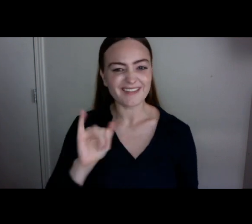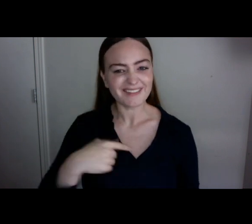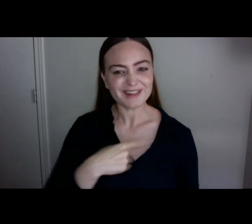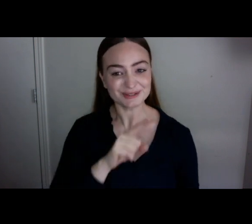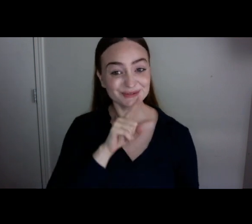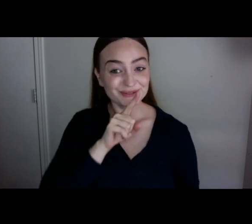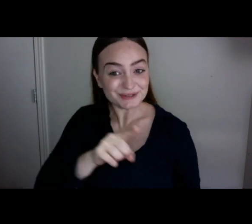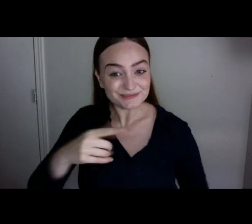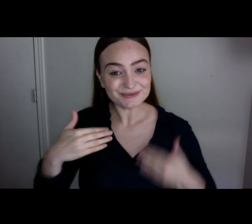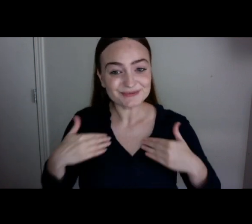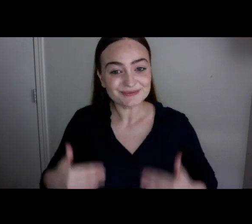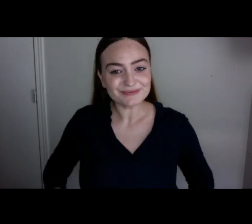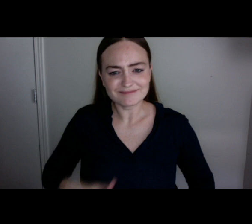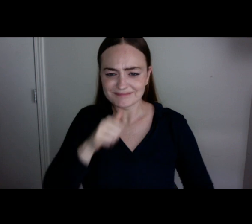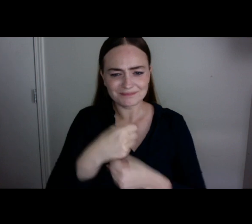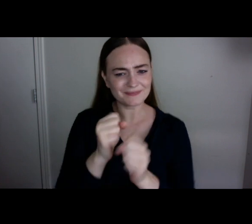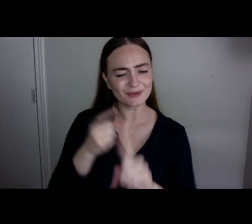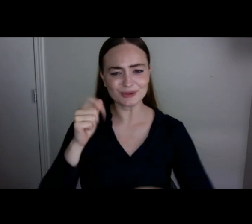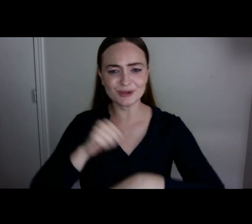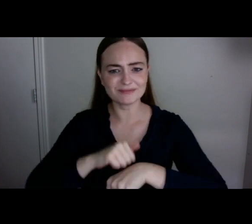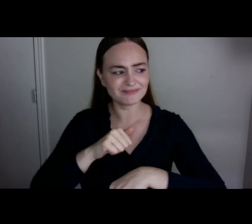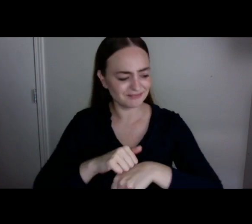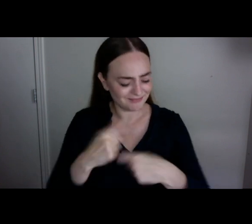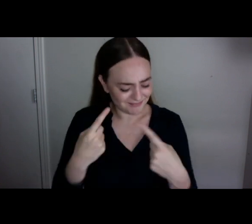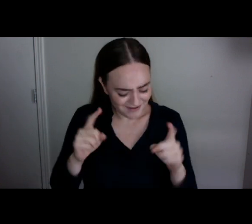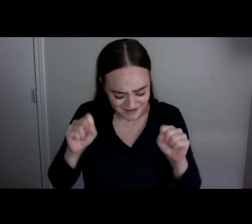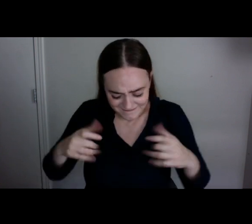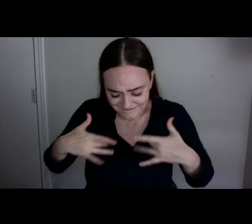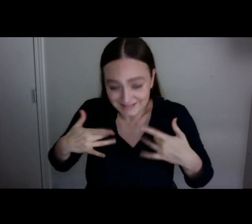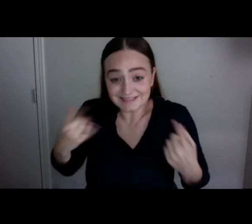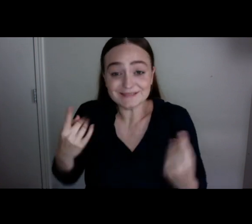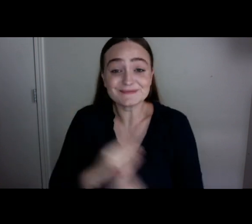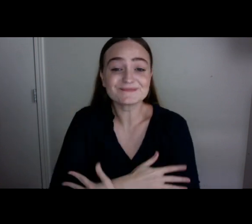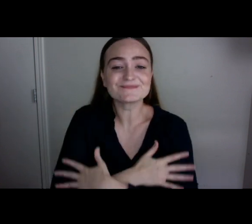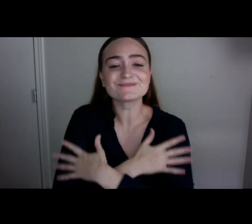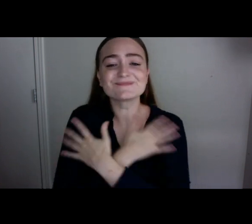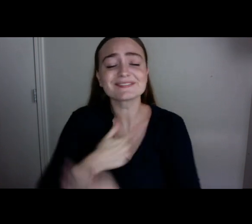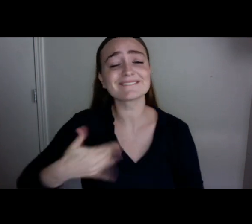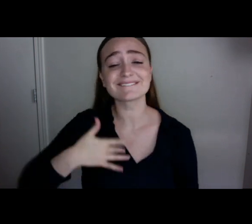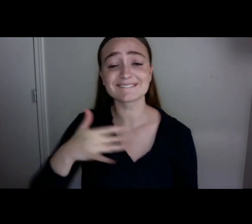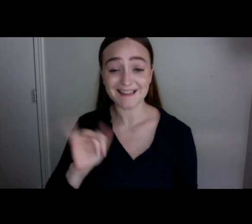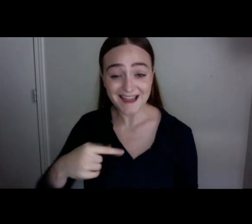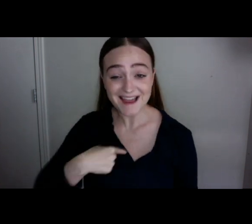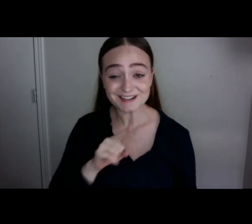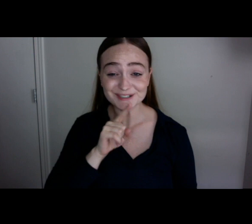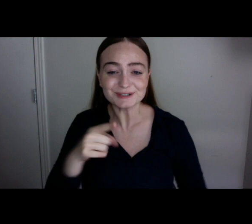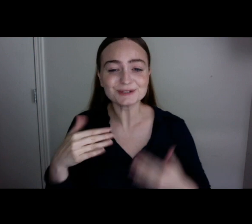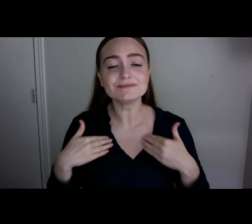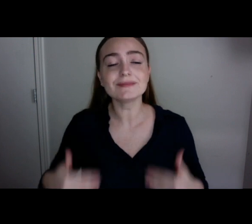never alone. And happy and human and real. Yeah, happy and human and